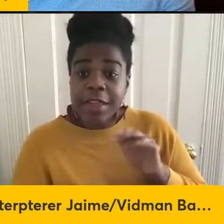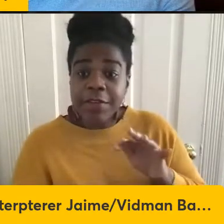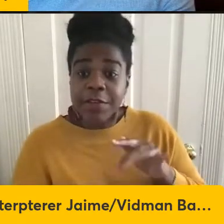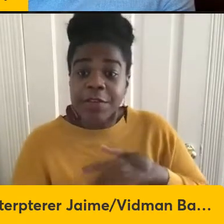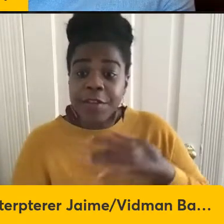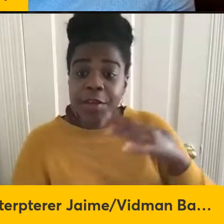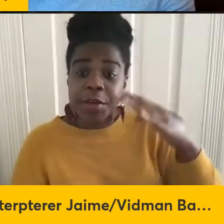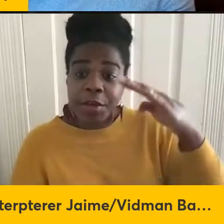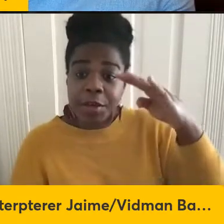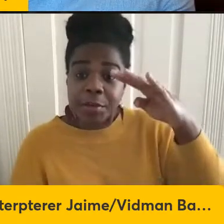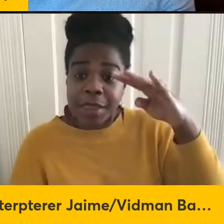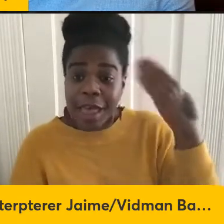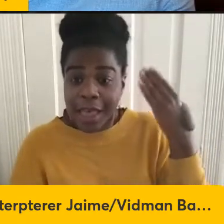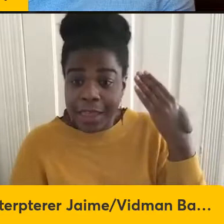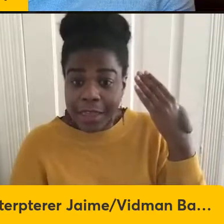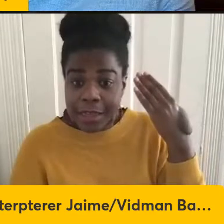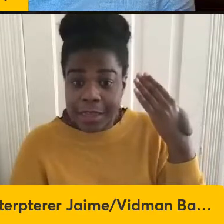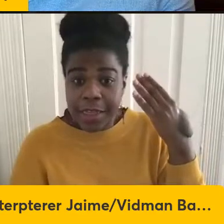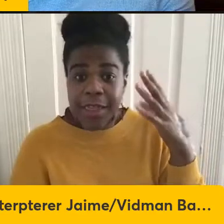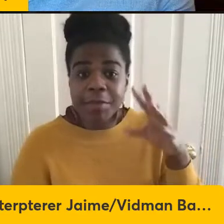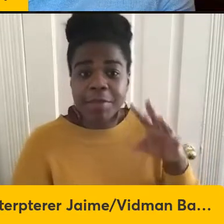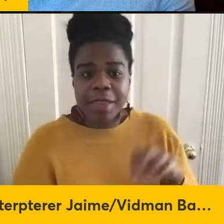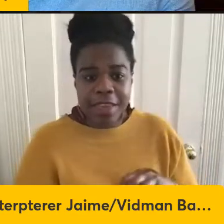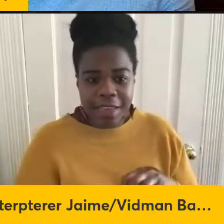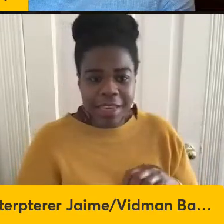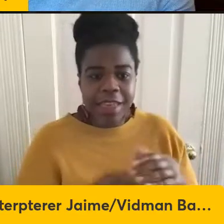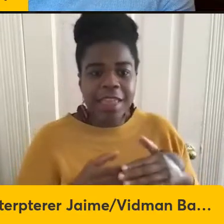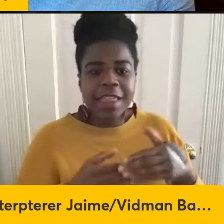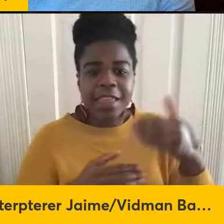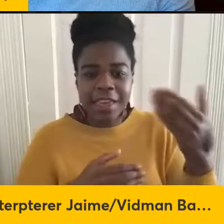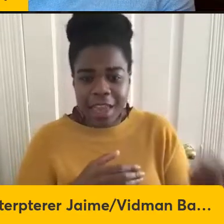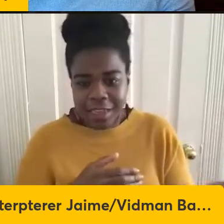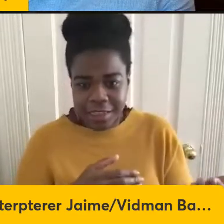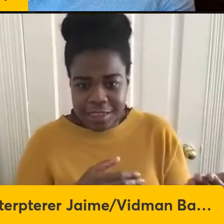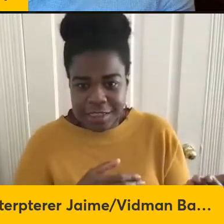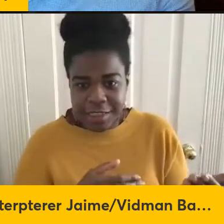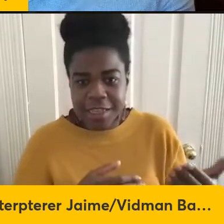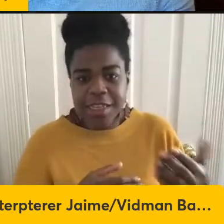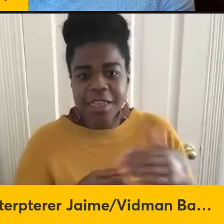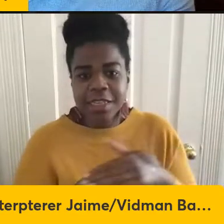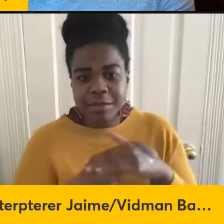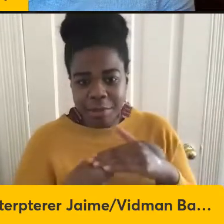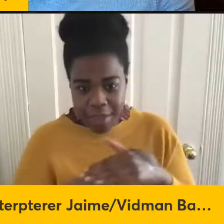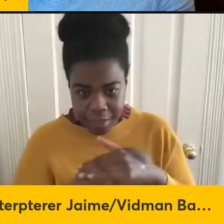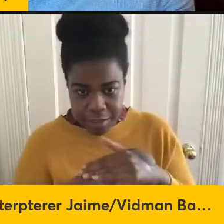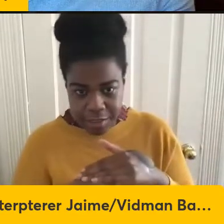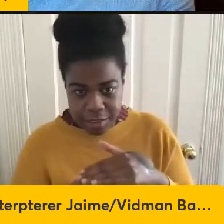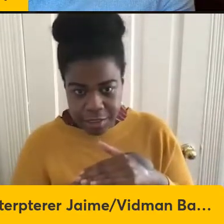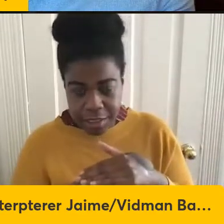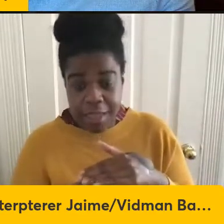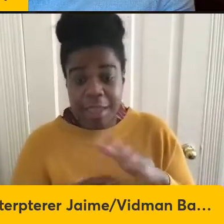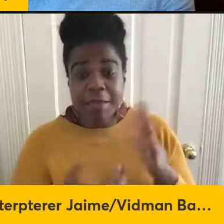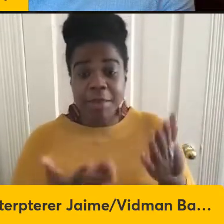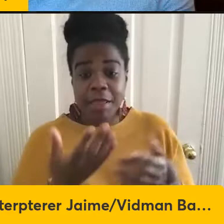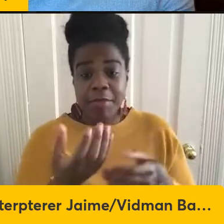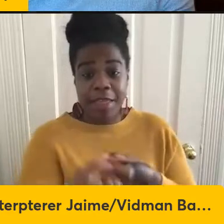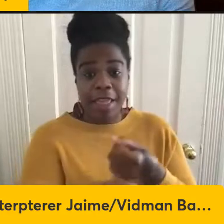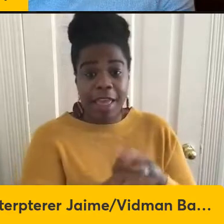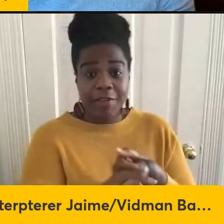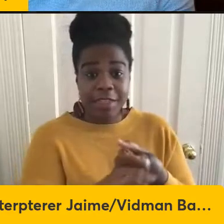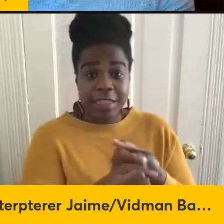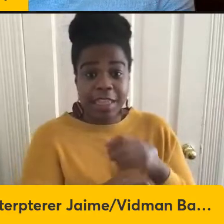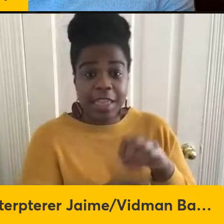living with your condition is the next space that feels most comfortable, maybe you move to advocacy, to your